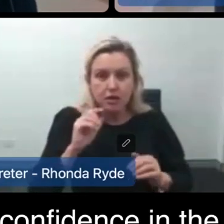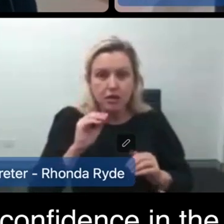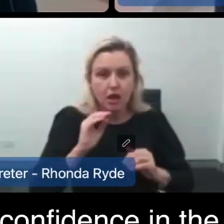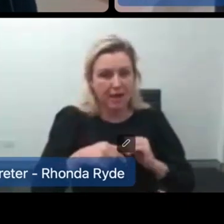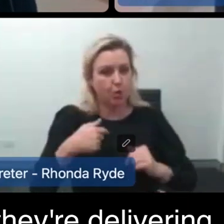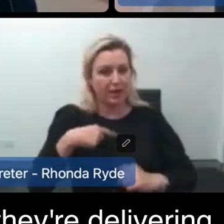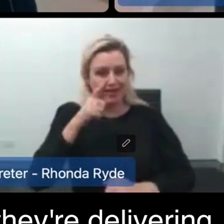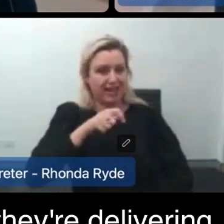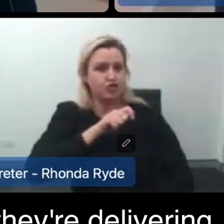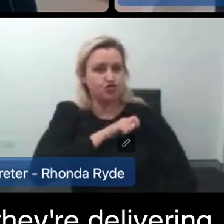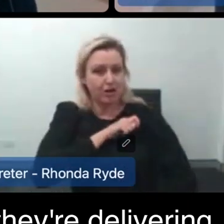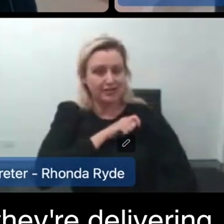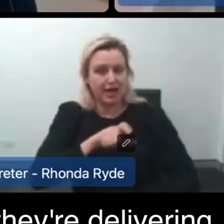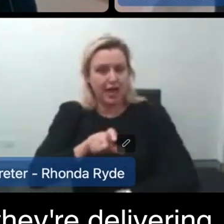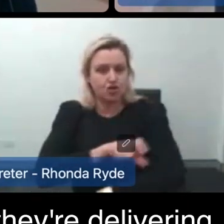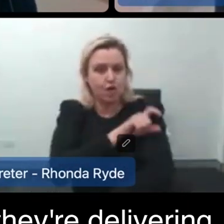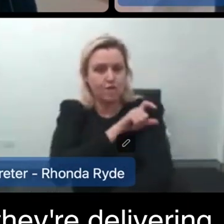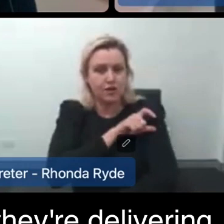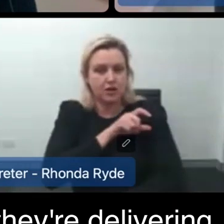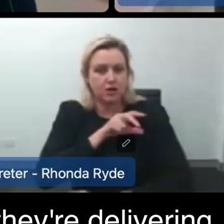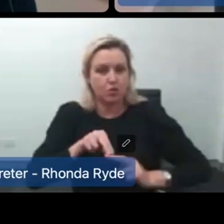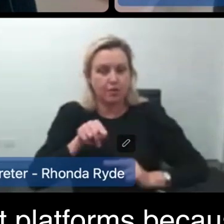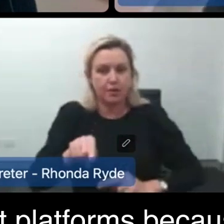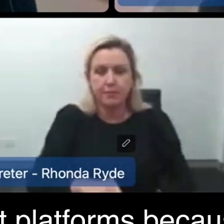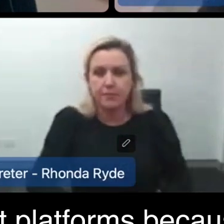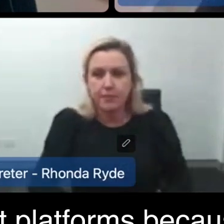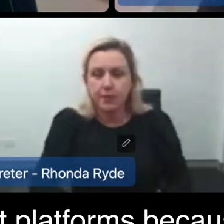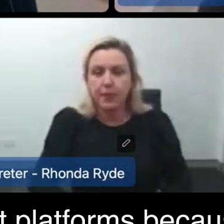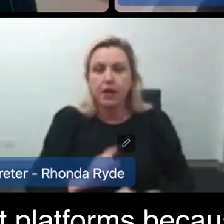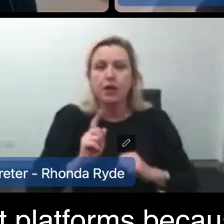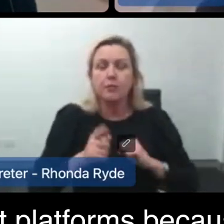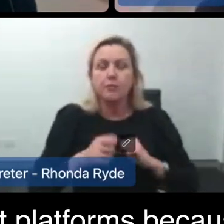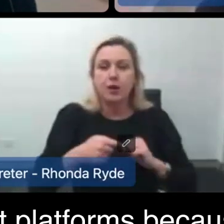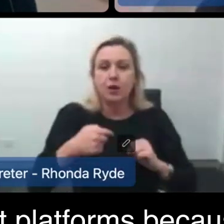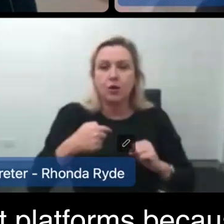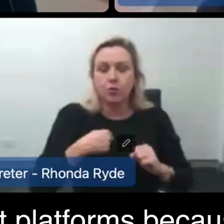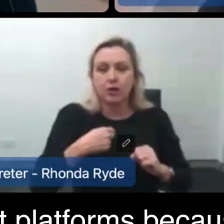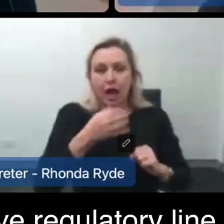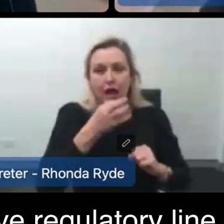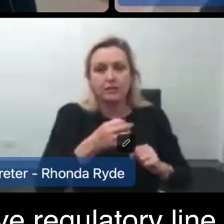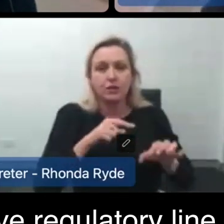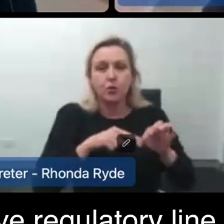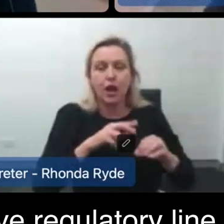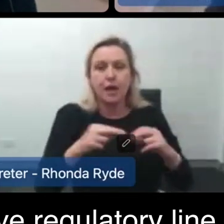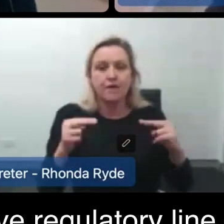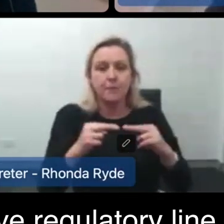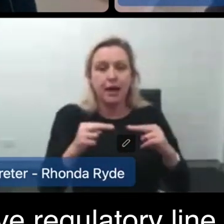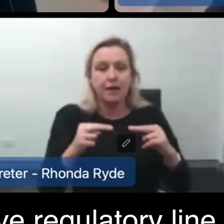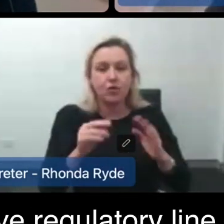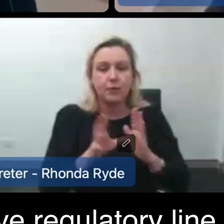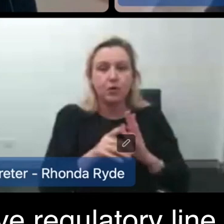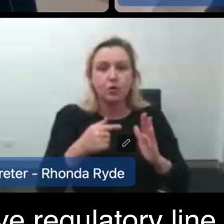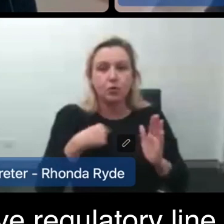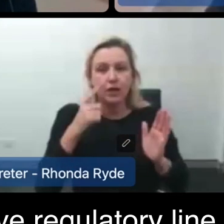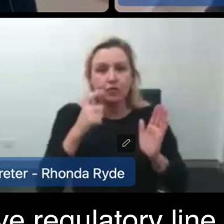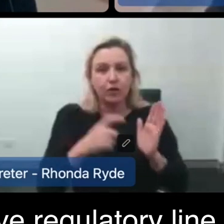trust and confidence in the quality of the services that they're delivering. But we're asking a question about platforms because we recognise that